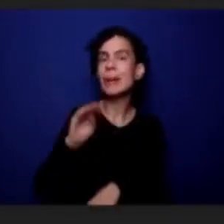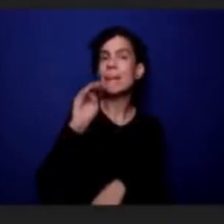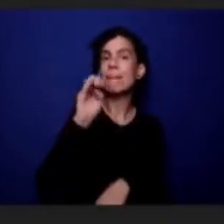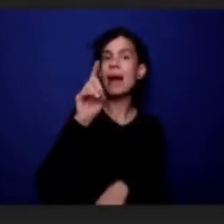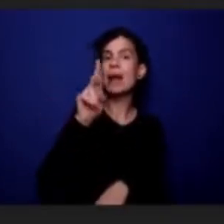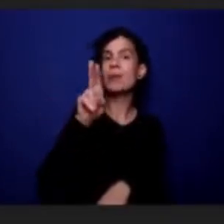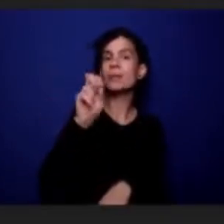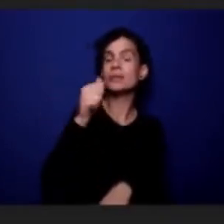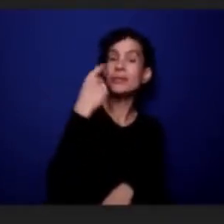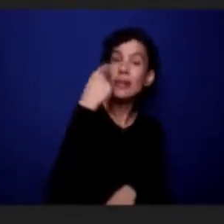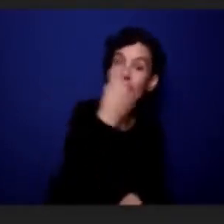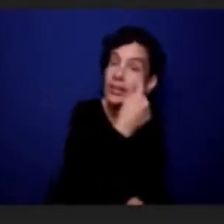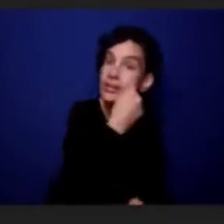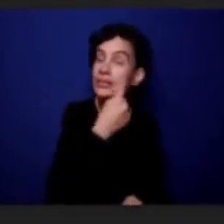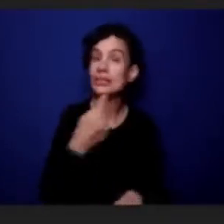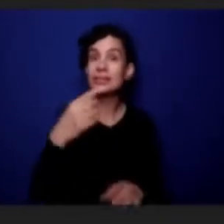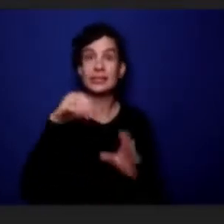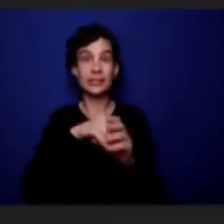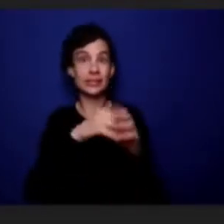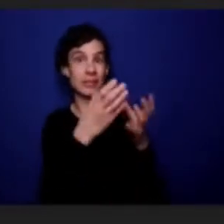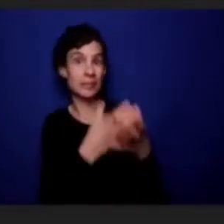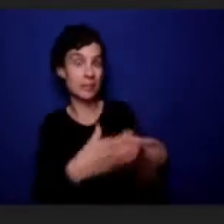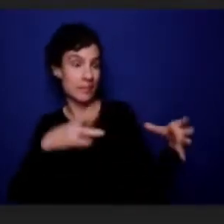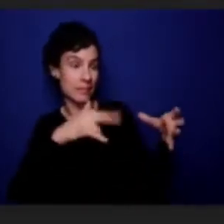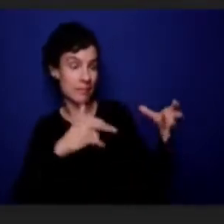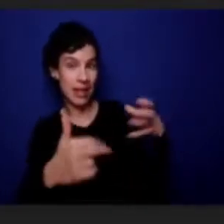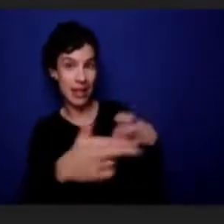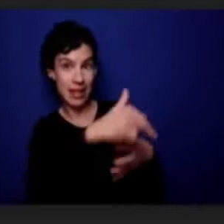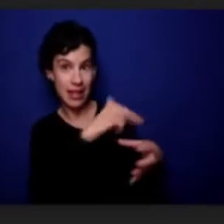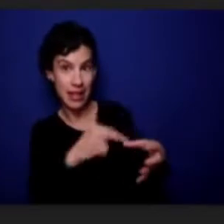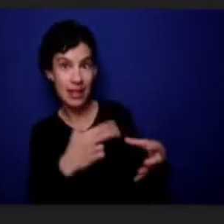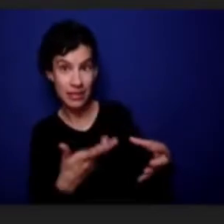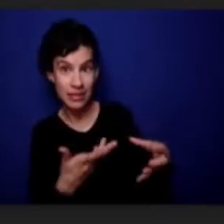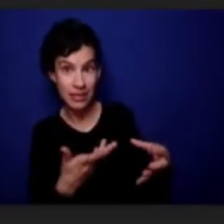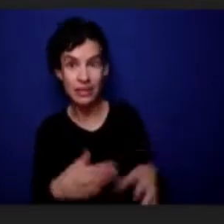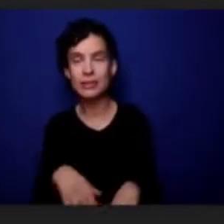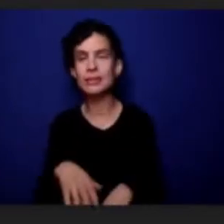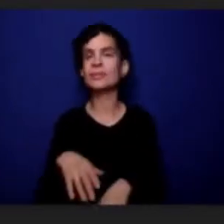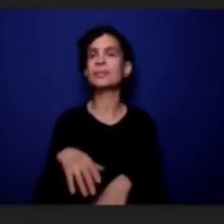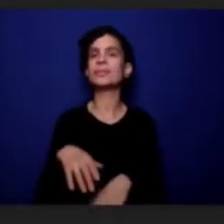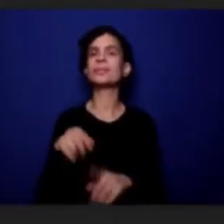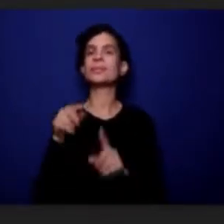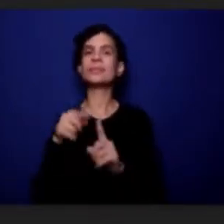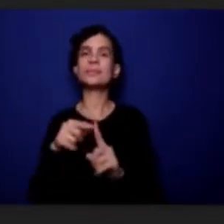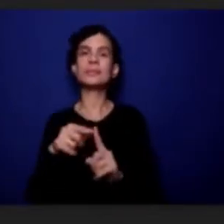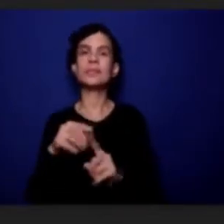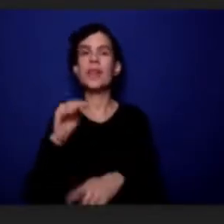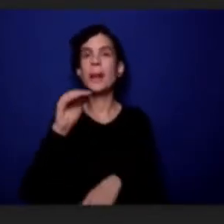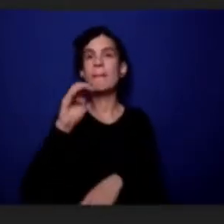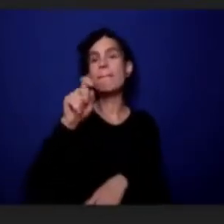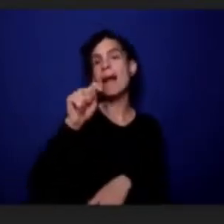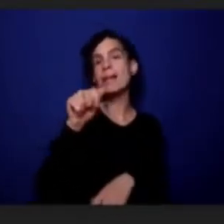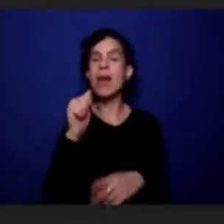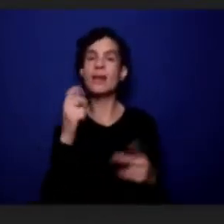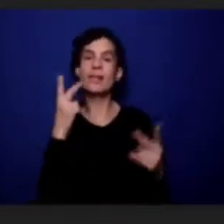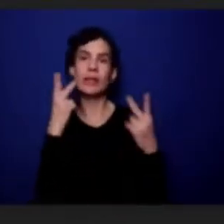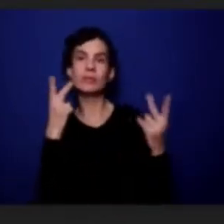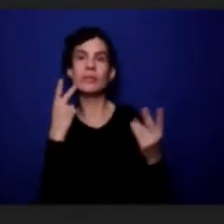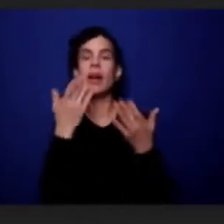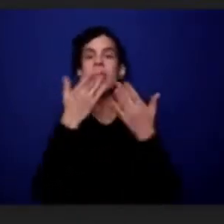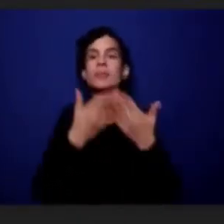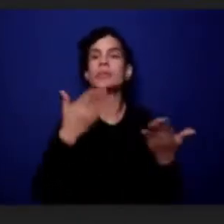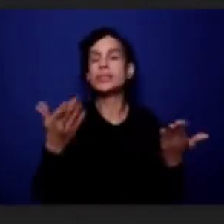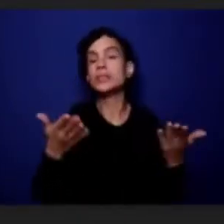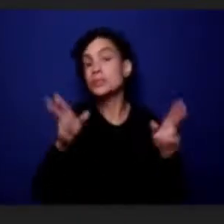I suggested, they're also things that are self-consciously about vision and about how specifically a textual narrative could be communicated visually.